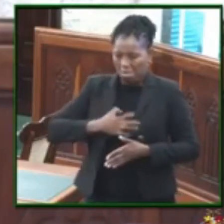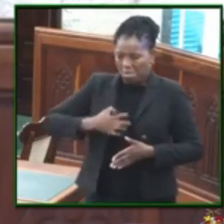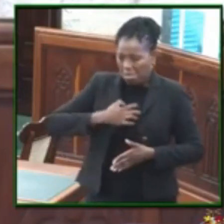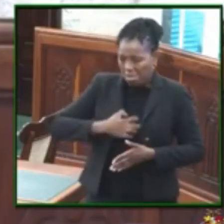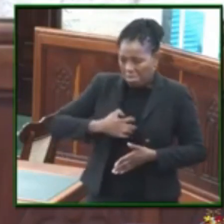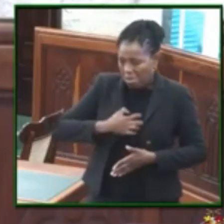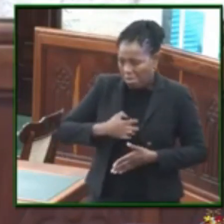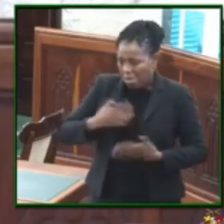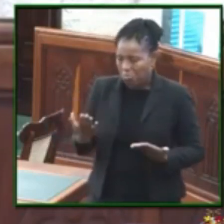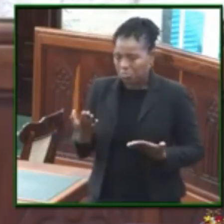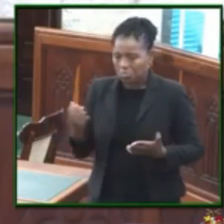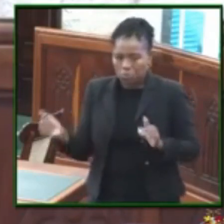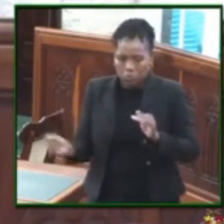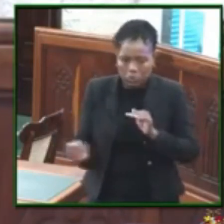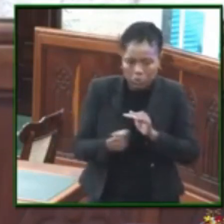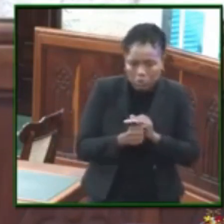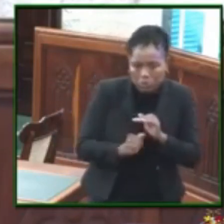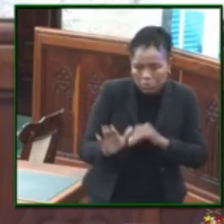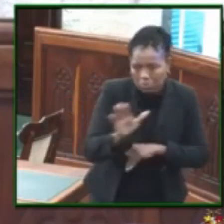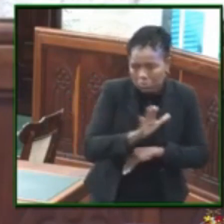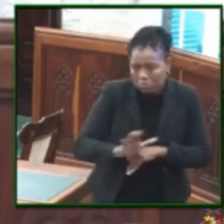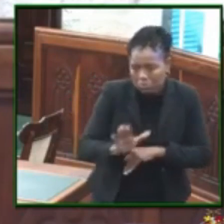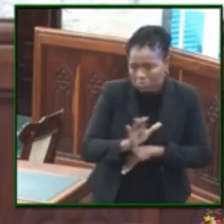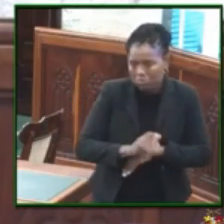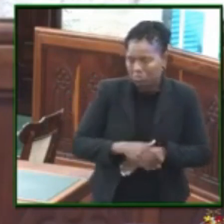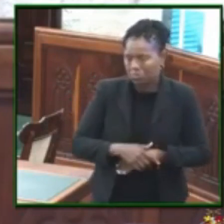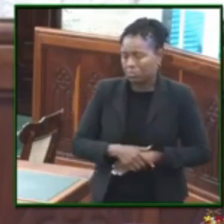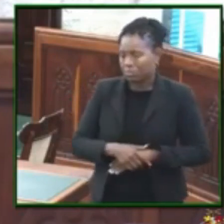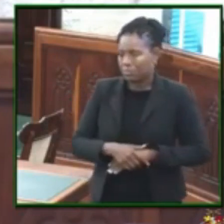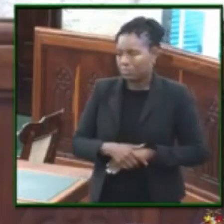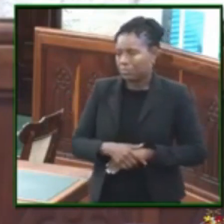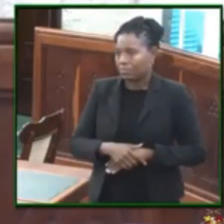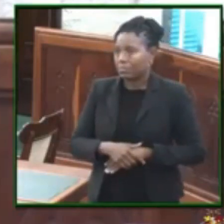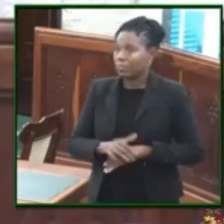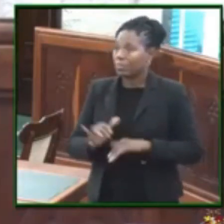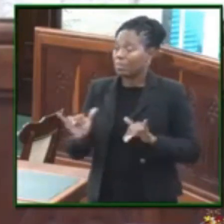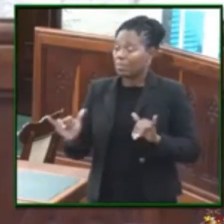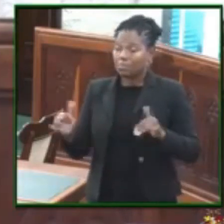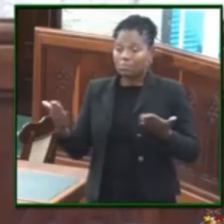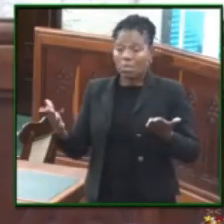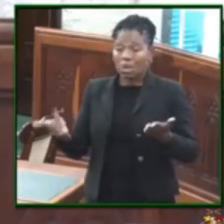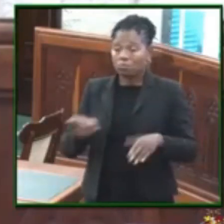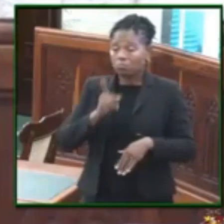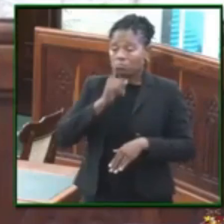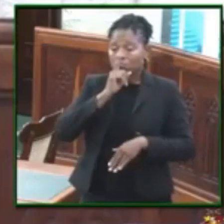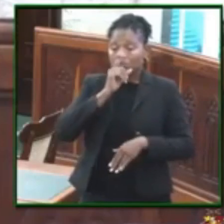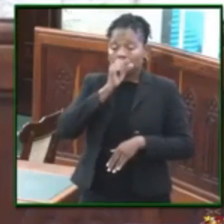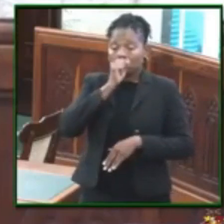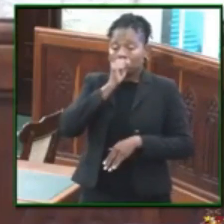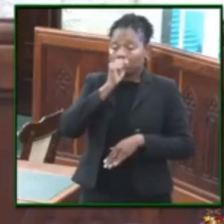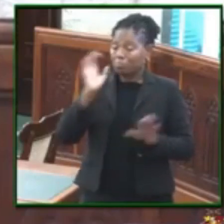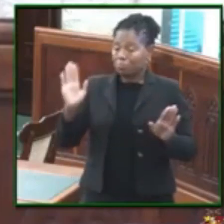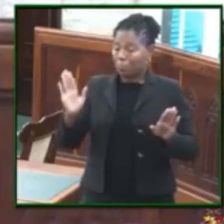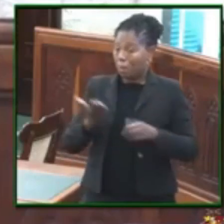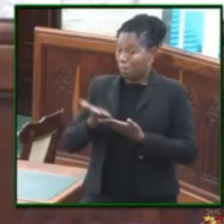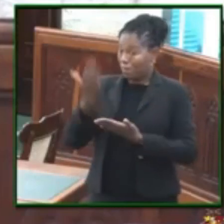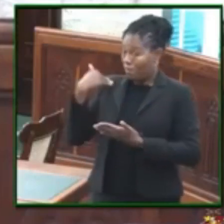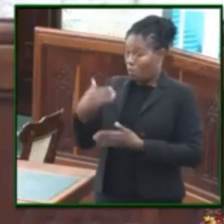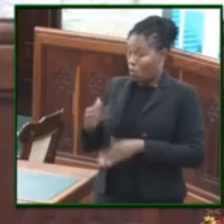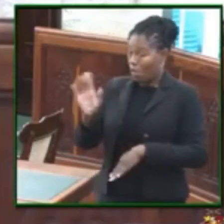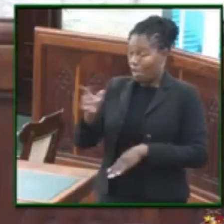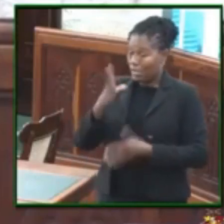into secret places. And this will be no secret I held your secret earlier,